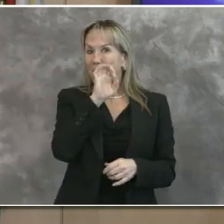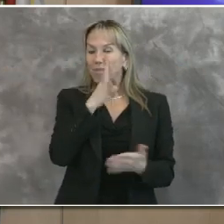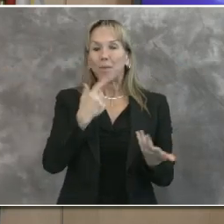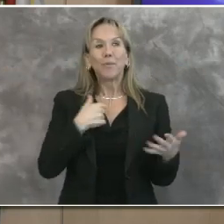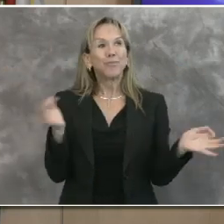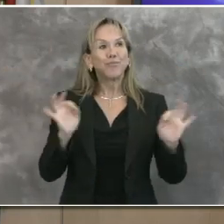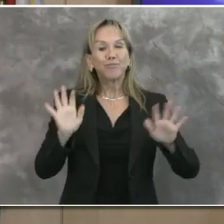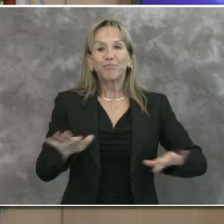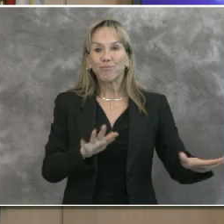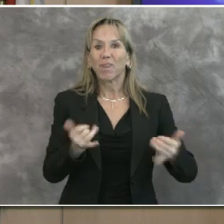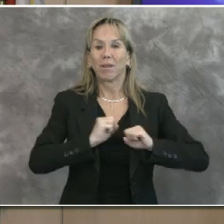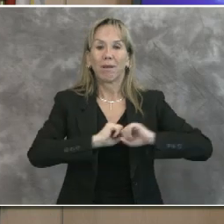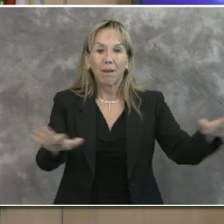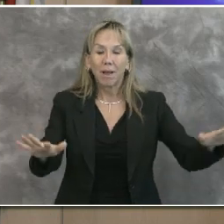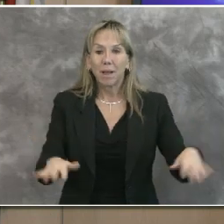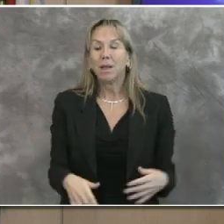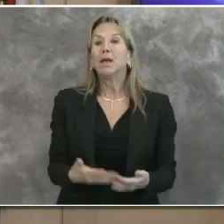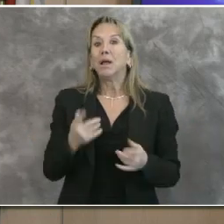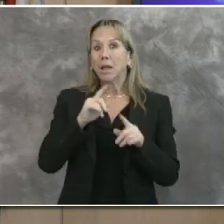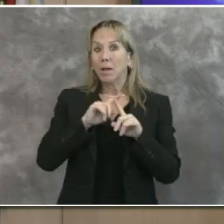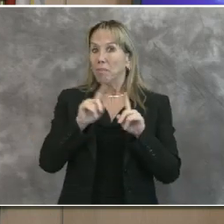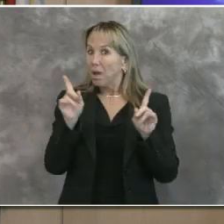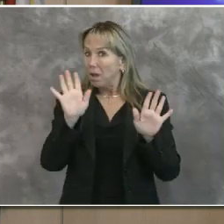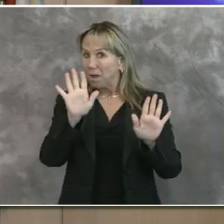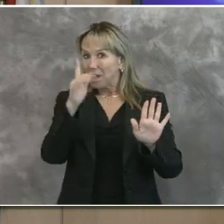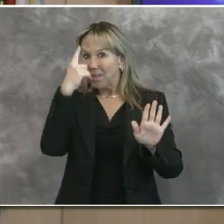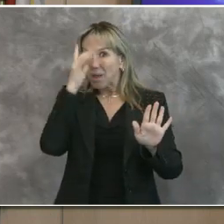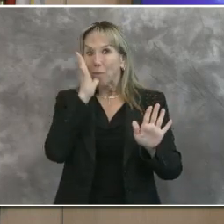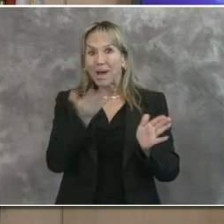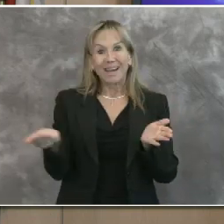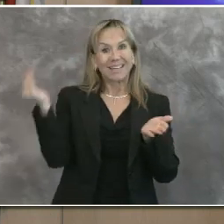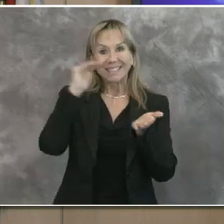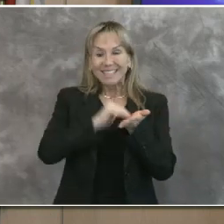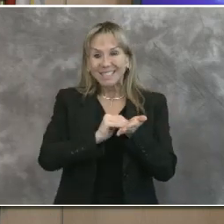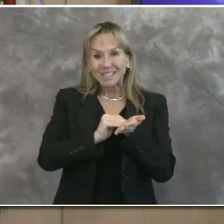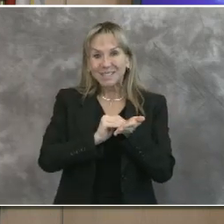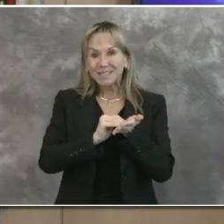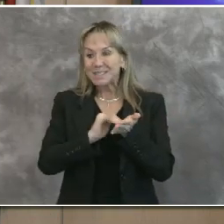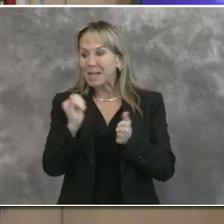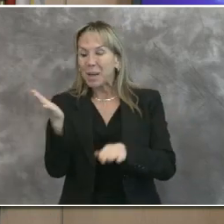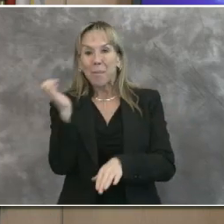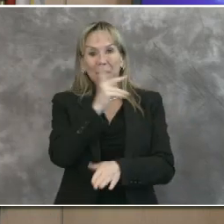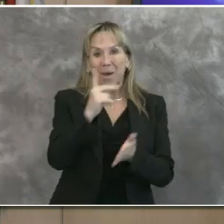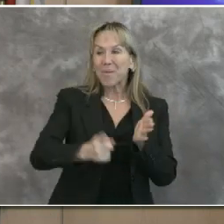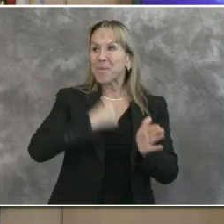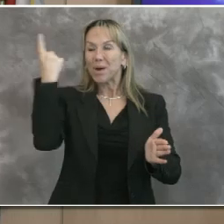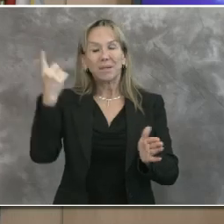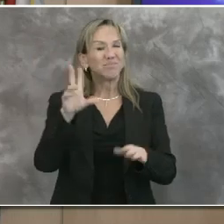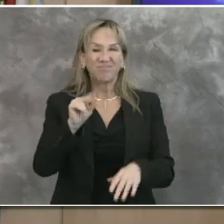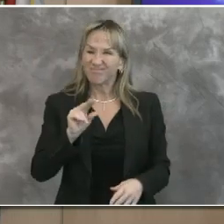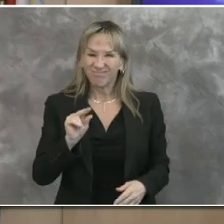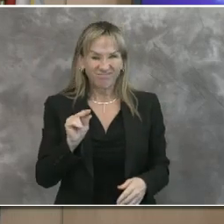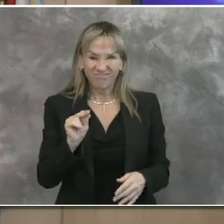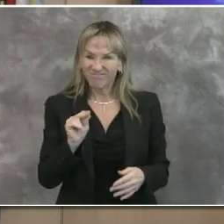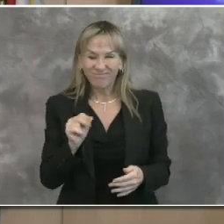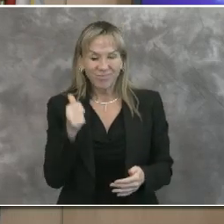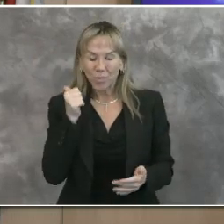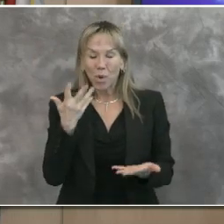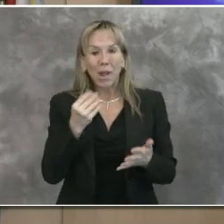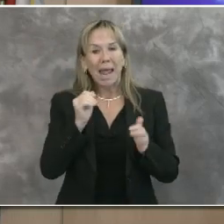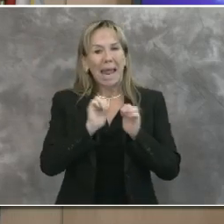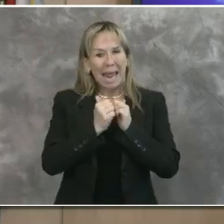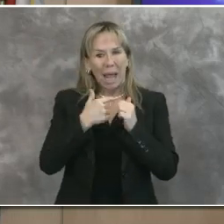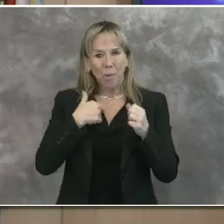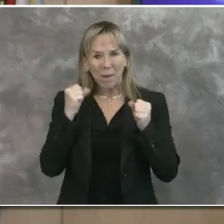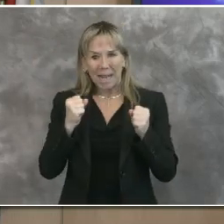able to immediately go back to everything all at once. And there is no way we can design a phasing system that